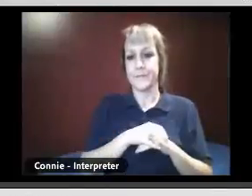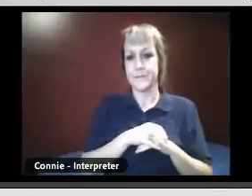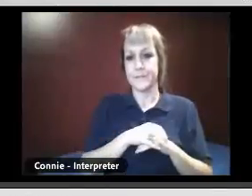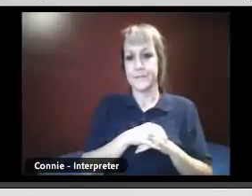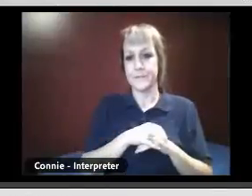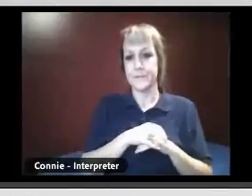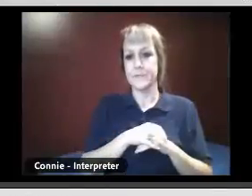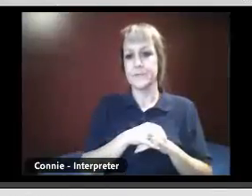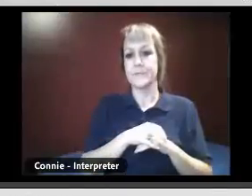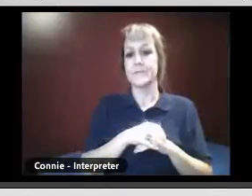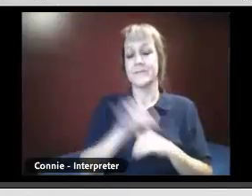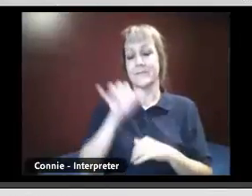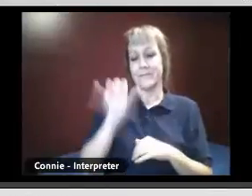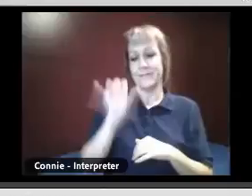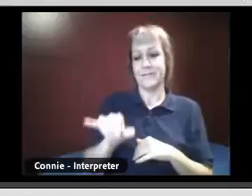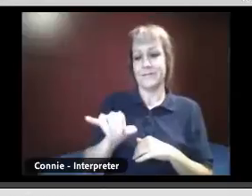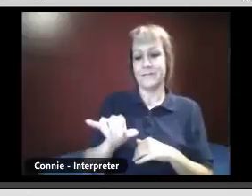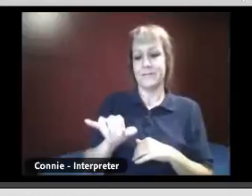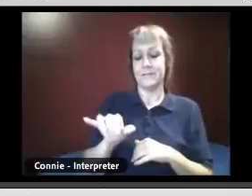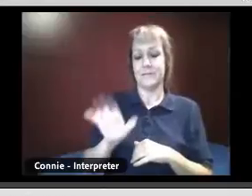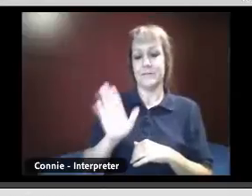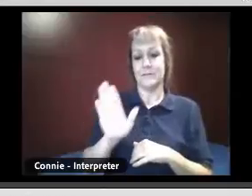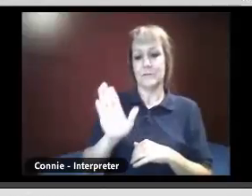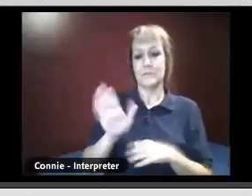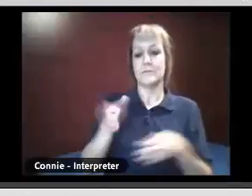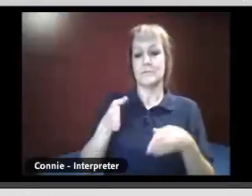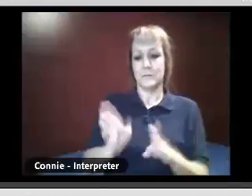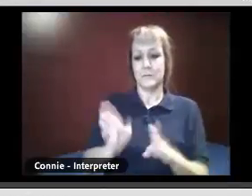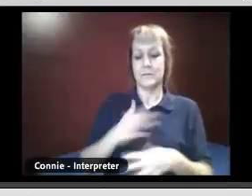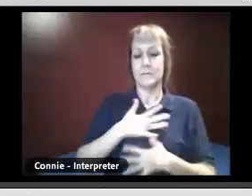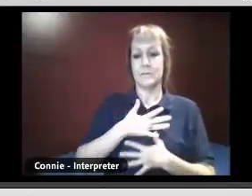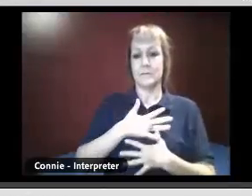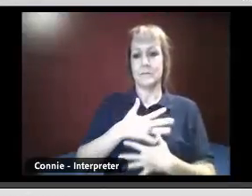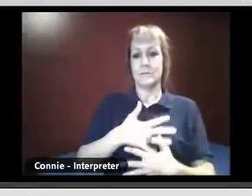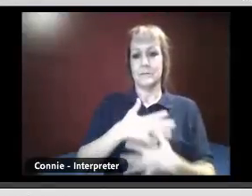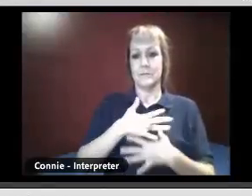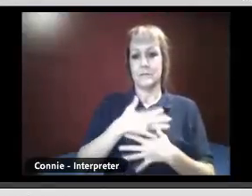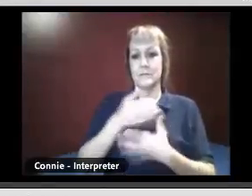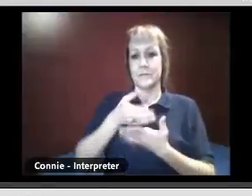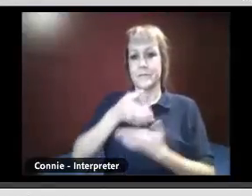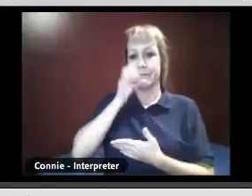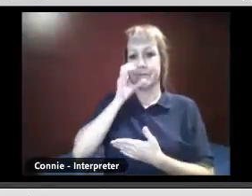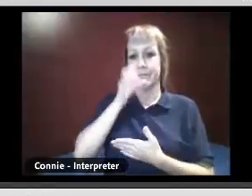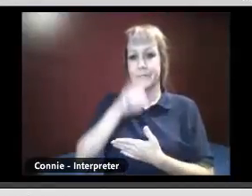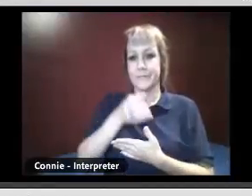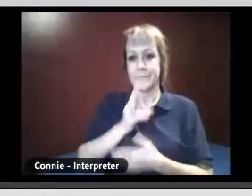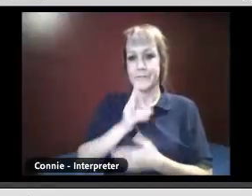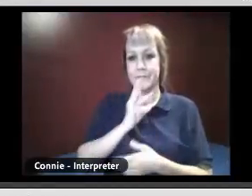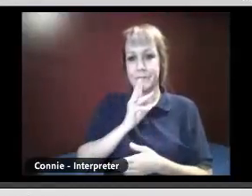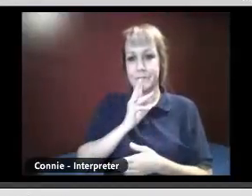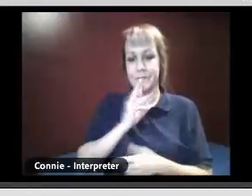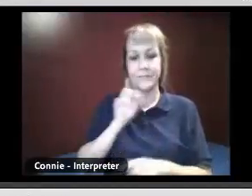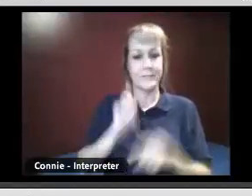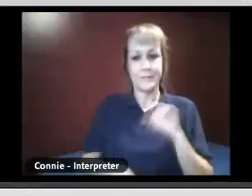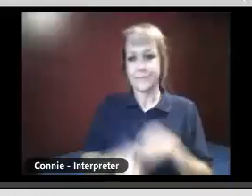because that is your version of taking a deep breath. And while you are drinking, you cannot talk.